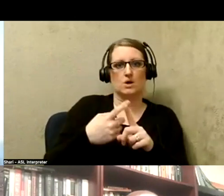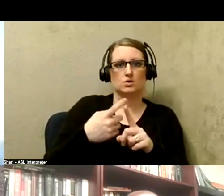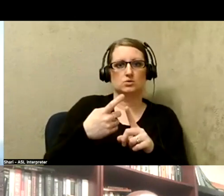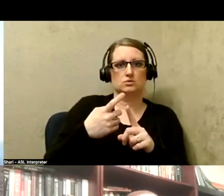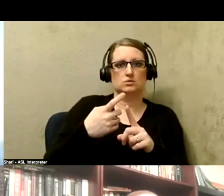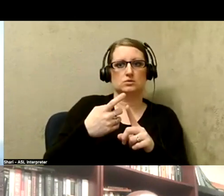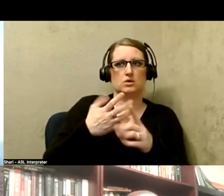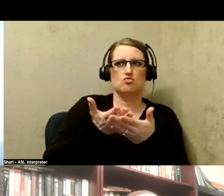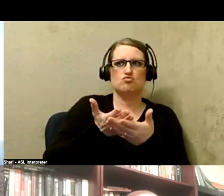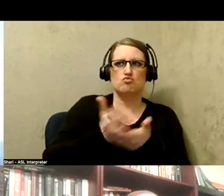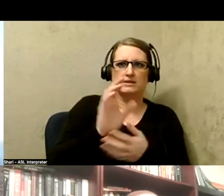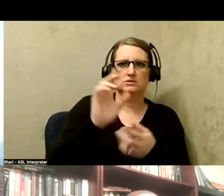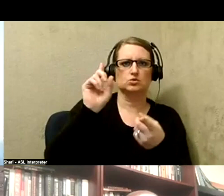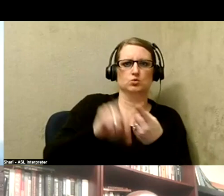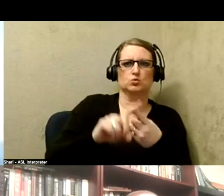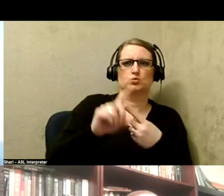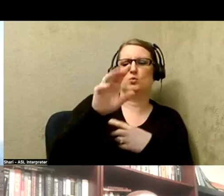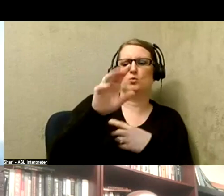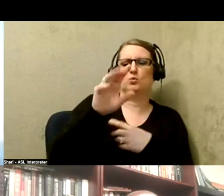Madness, I believe.